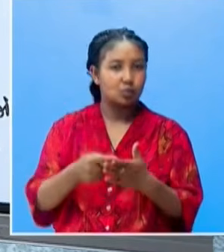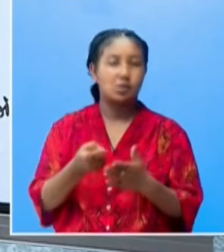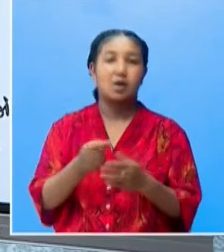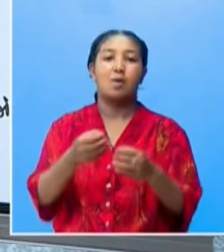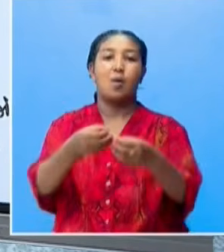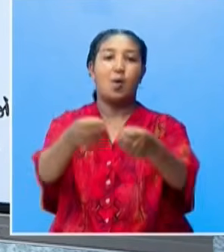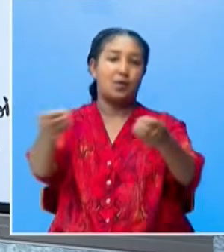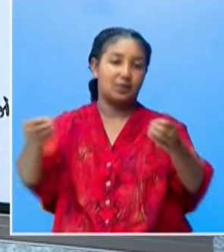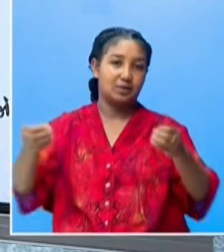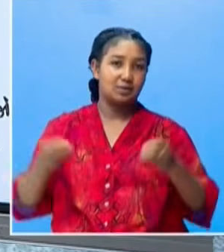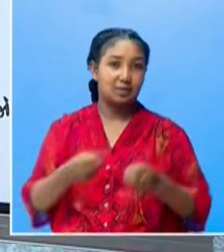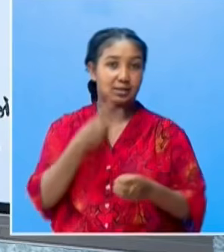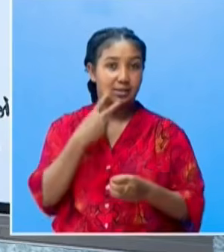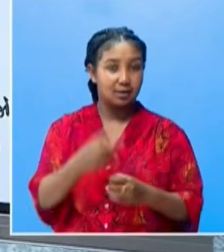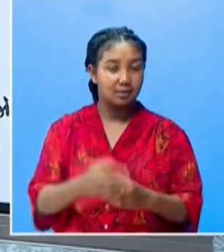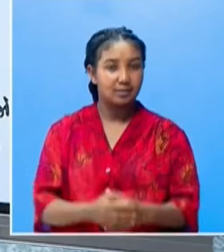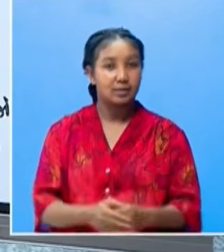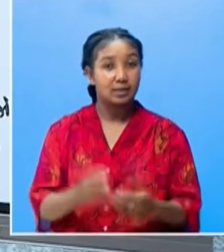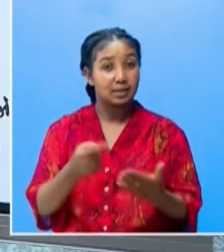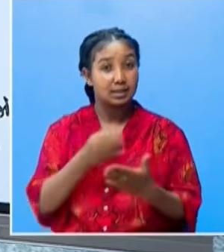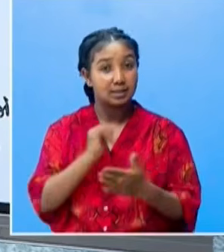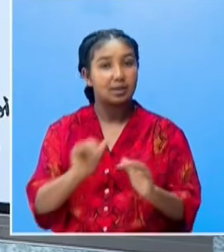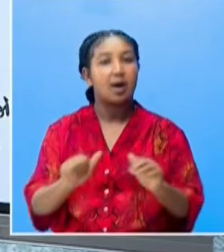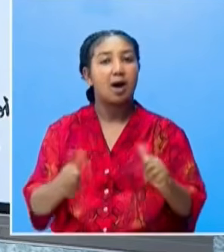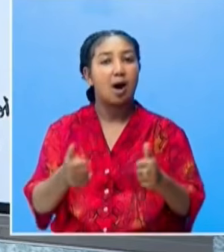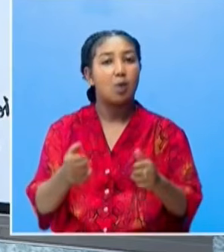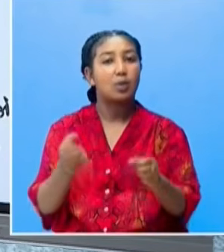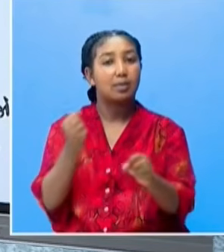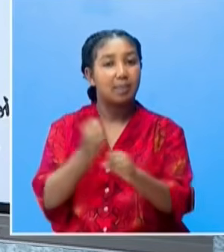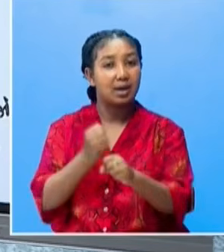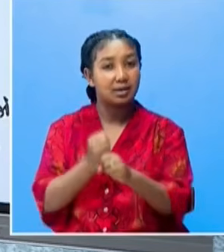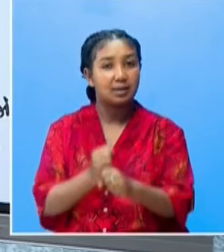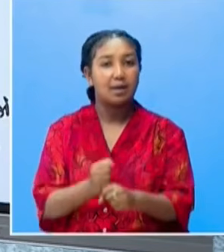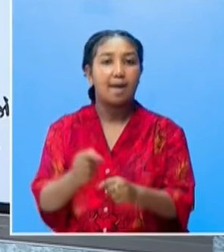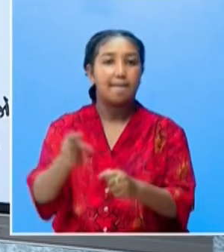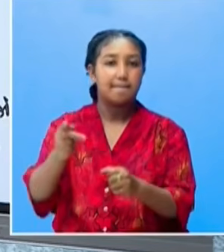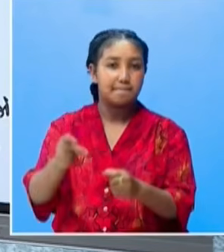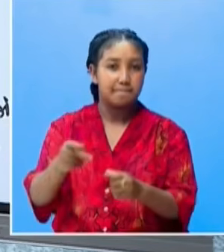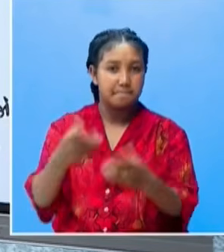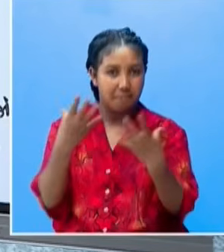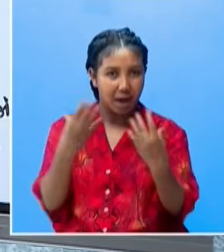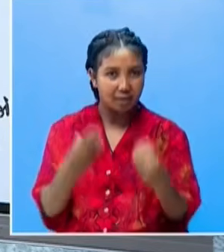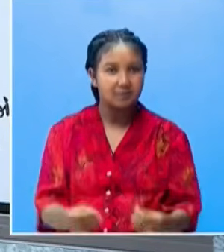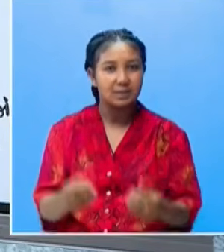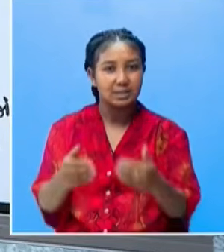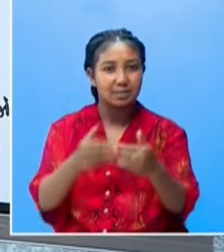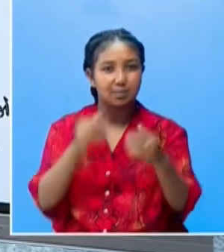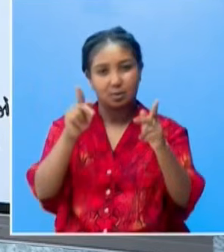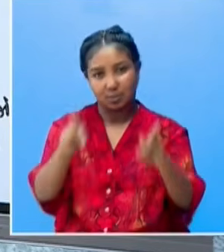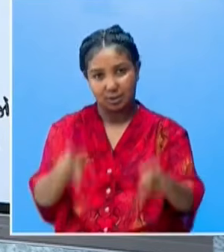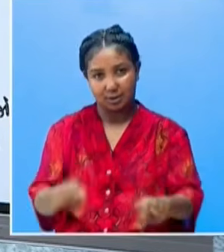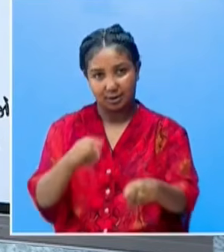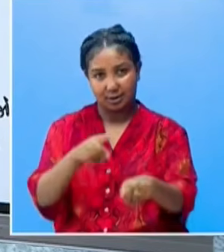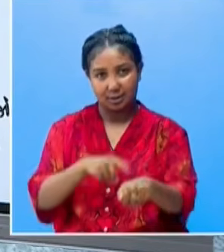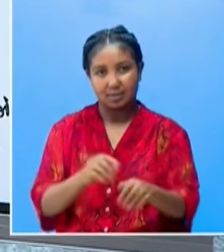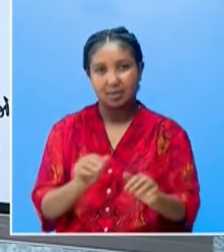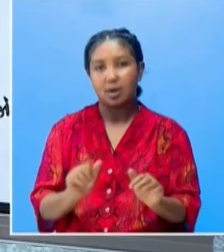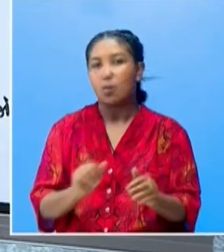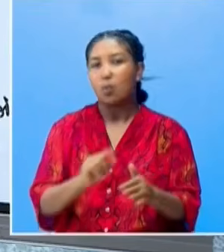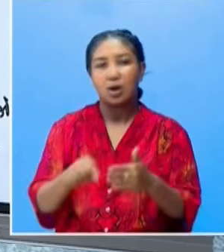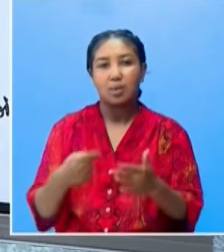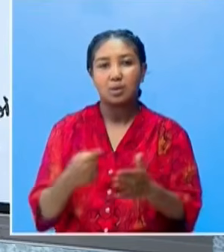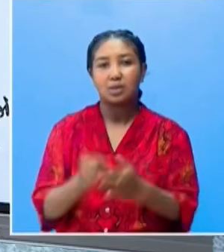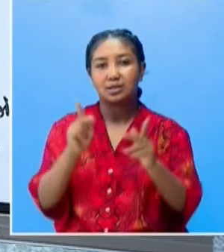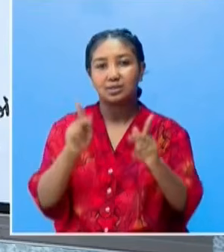office. See? This is how we make what? Passive, simple, present. How about